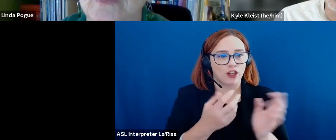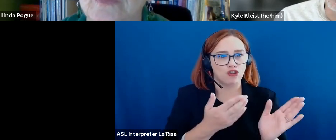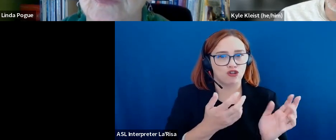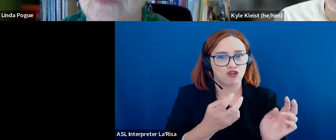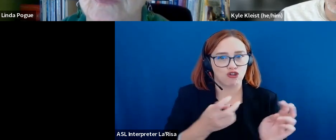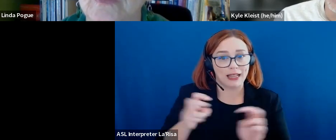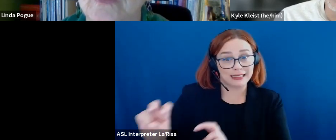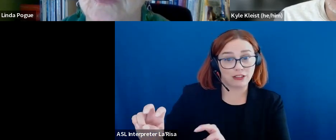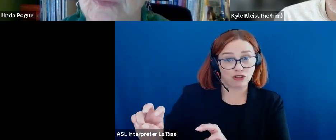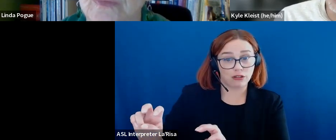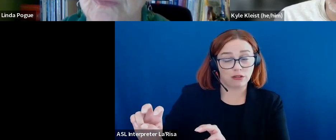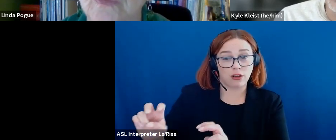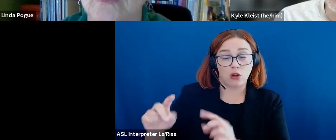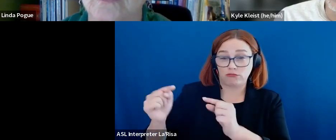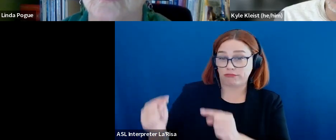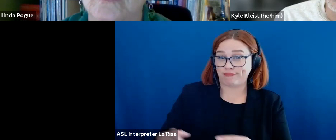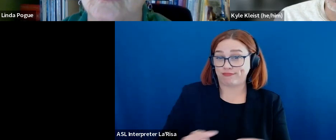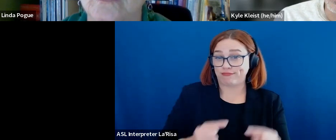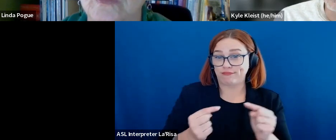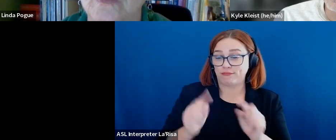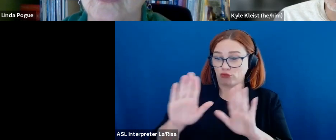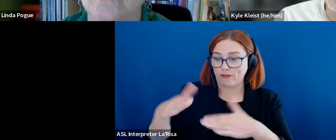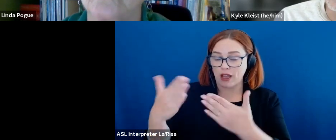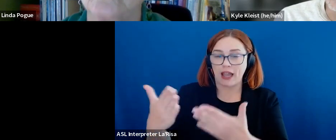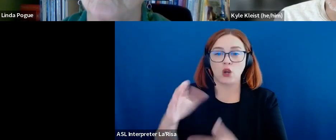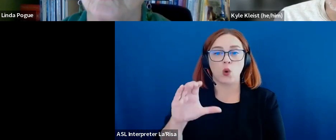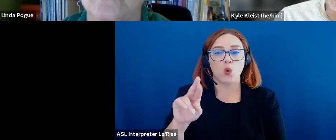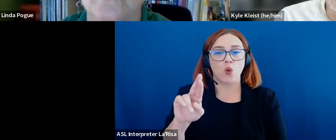that core service of peer support.